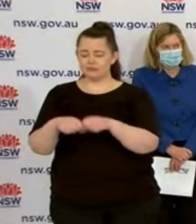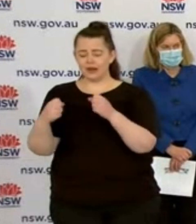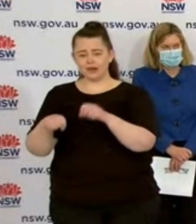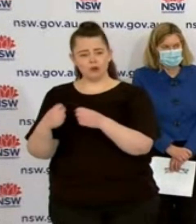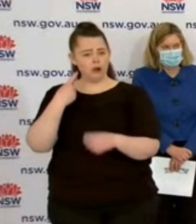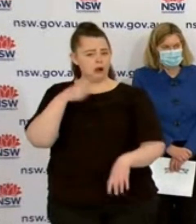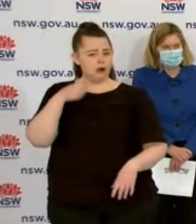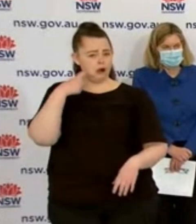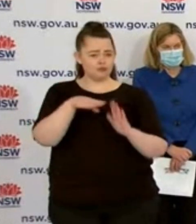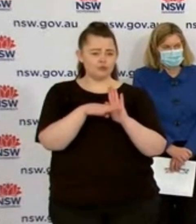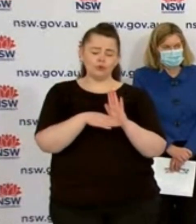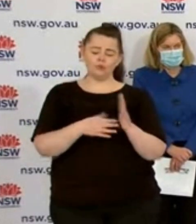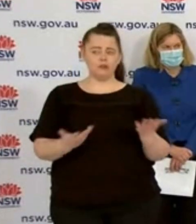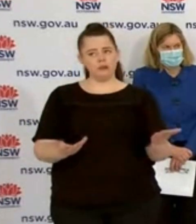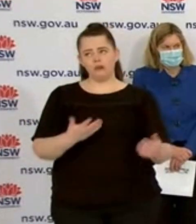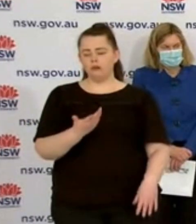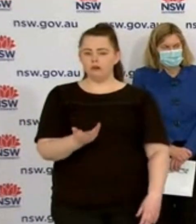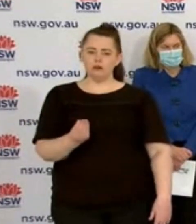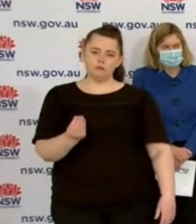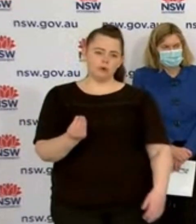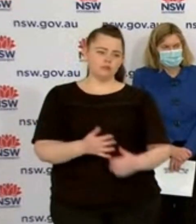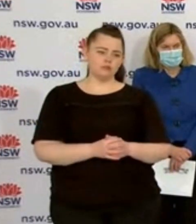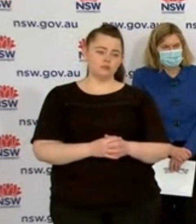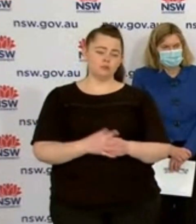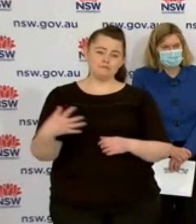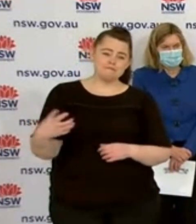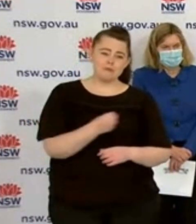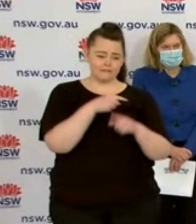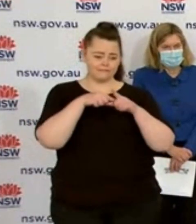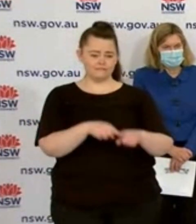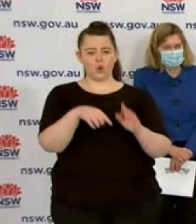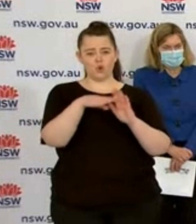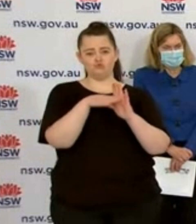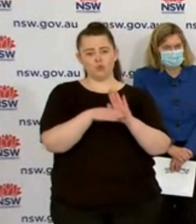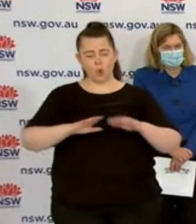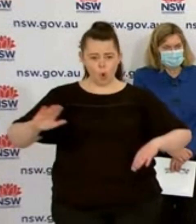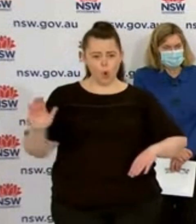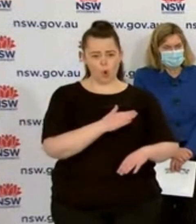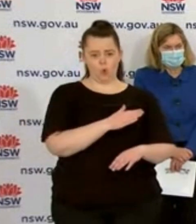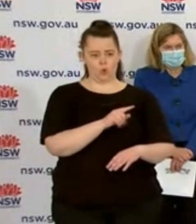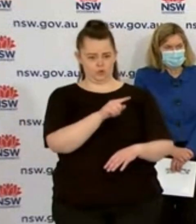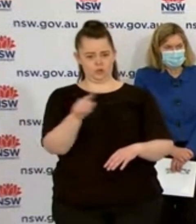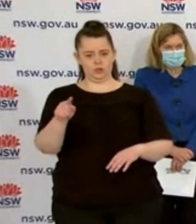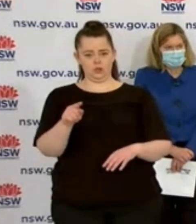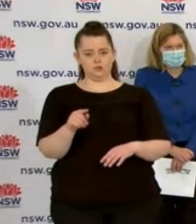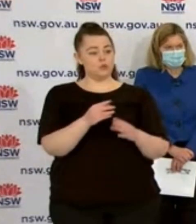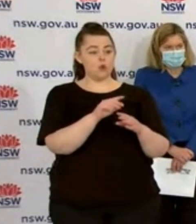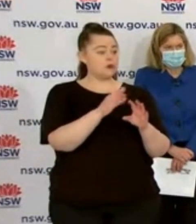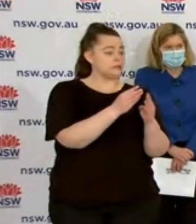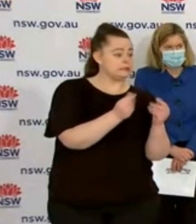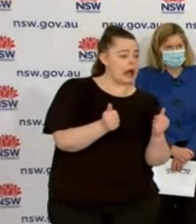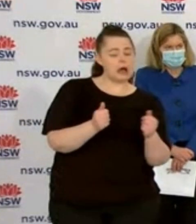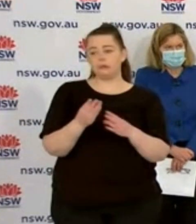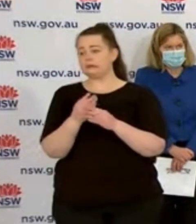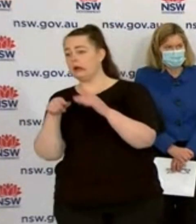We need 100% of people to stay at home and comply with the orders, not 90%, 100%. In terms of regional New South